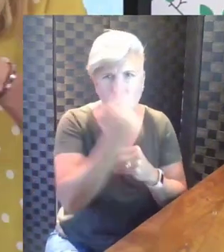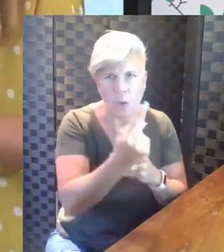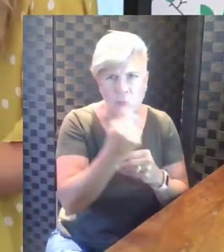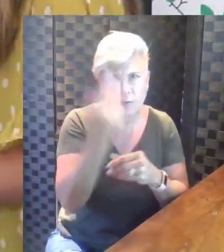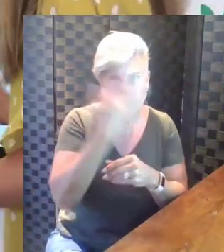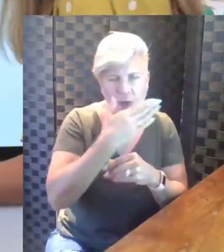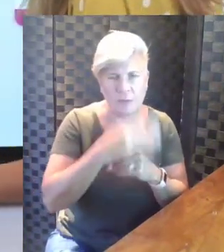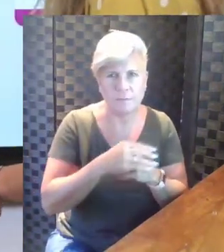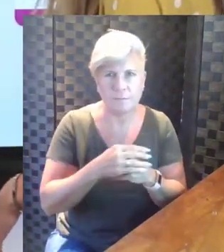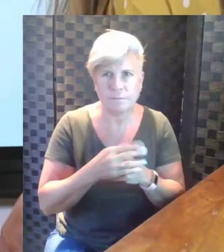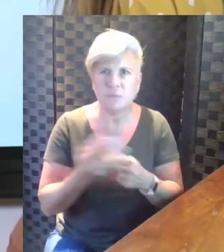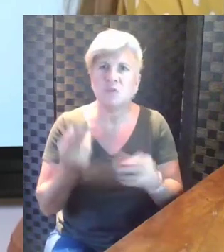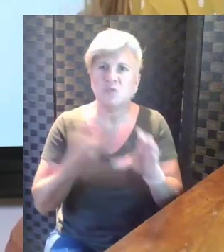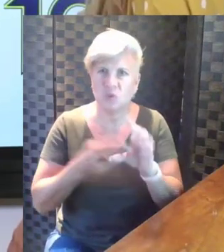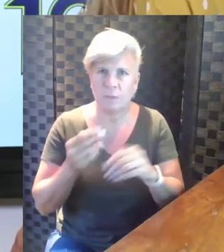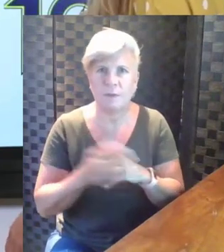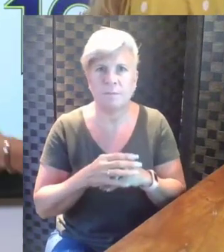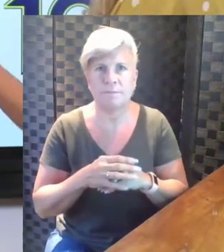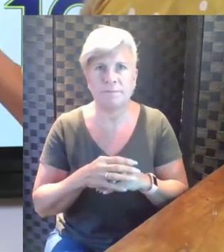them. So join me.